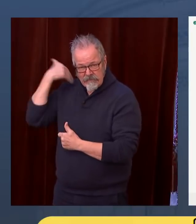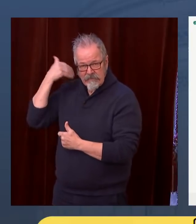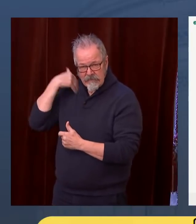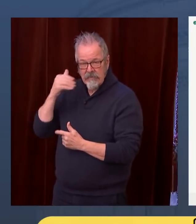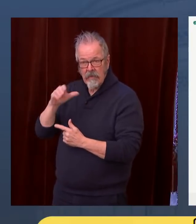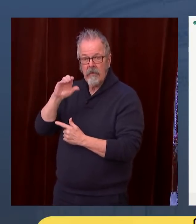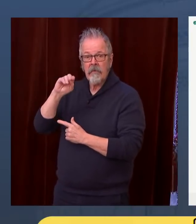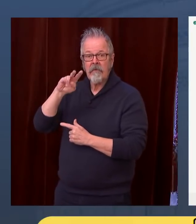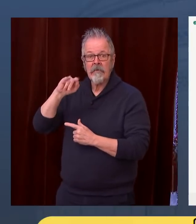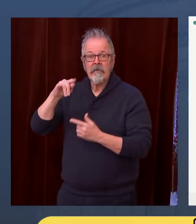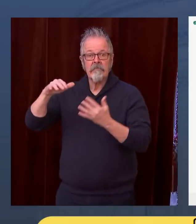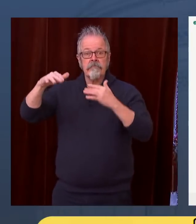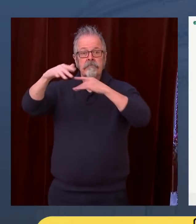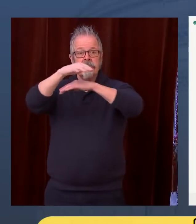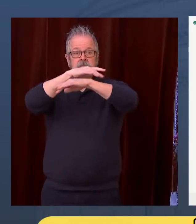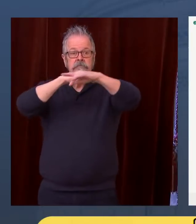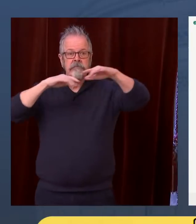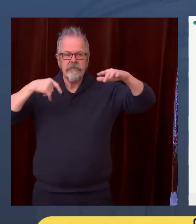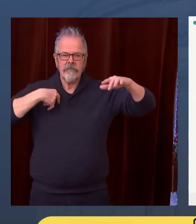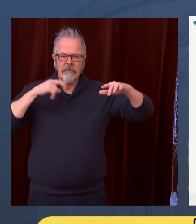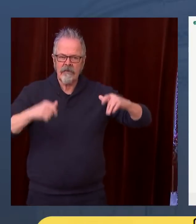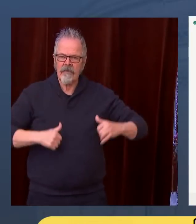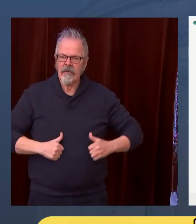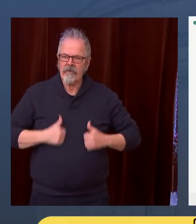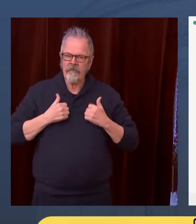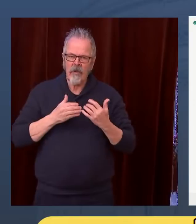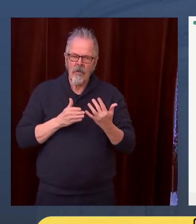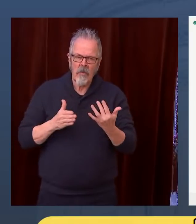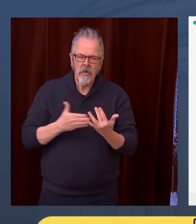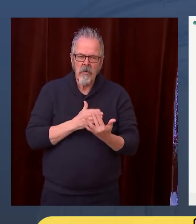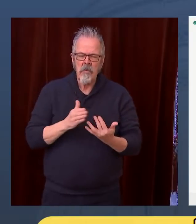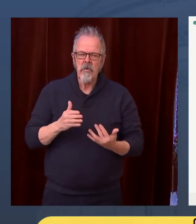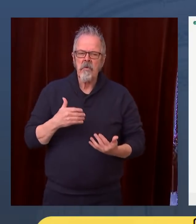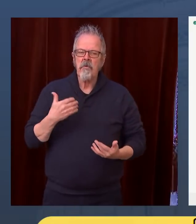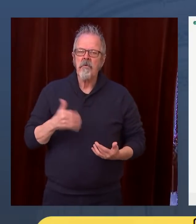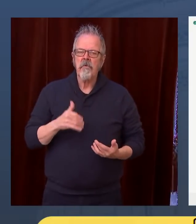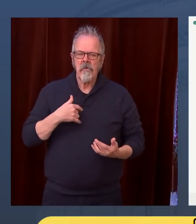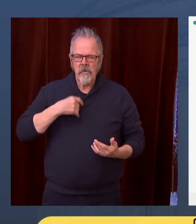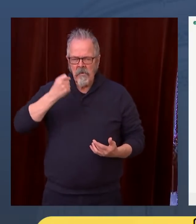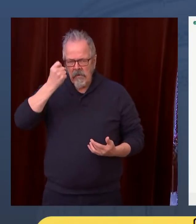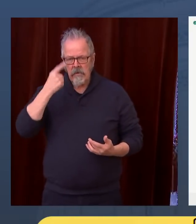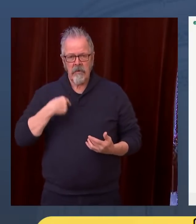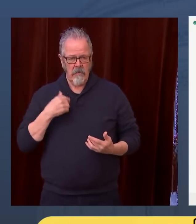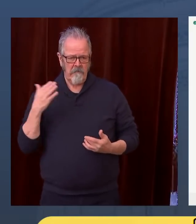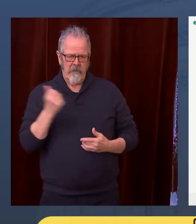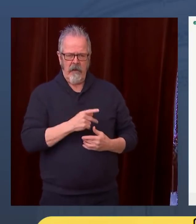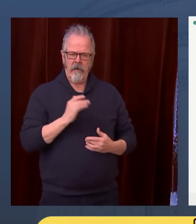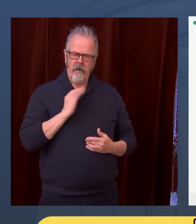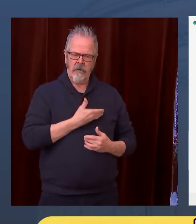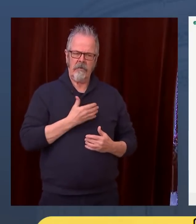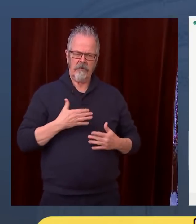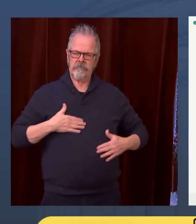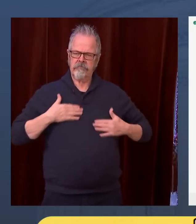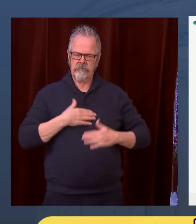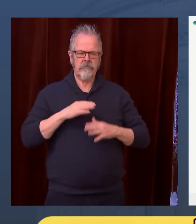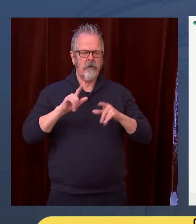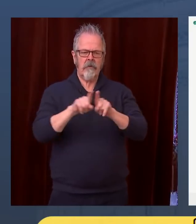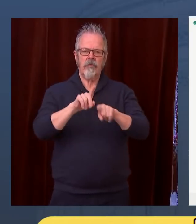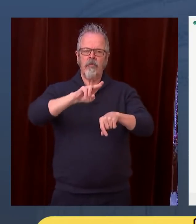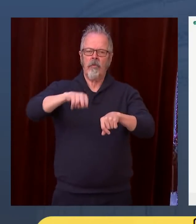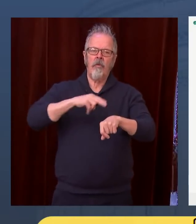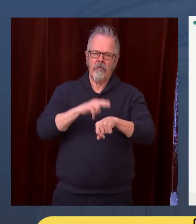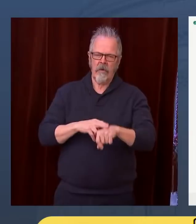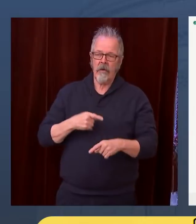COVID is going to be around, but we want to make sure we go on with our activities and enjoy those activities, but that we do so